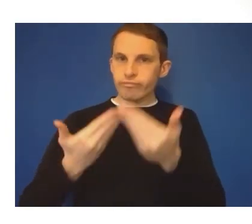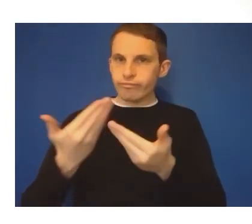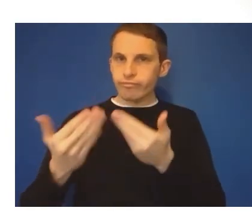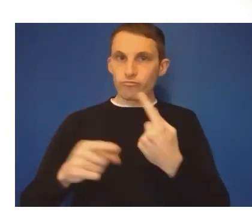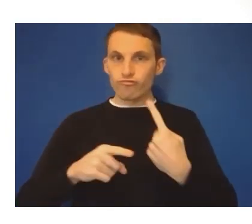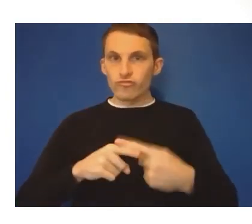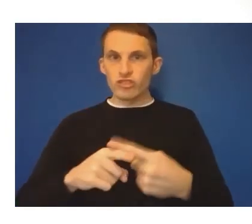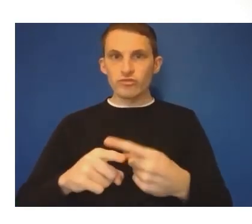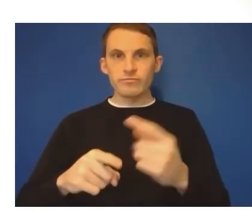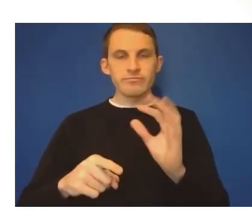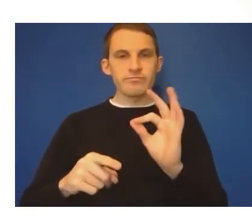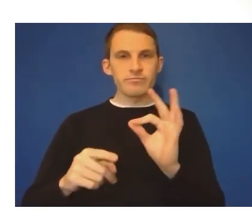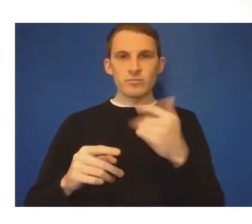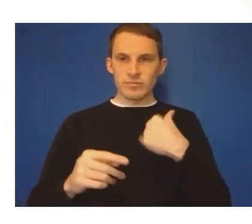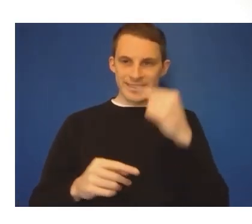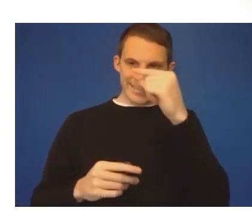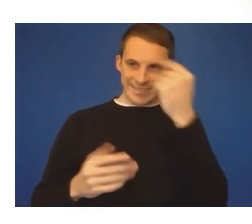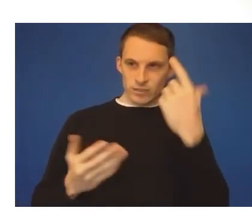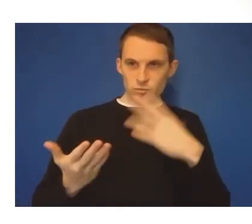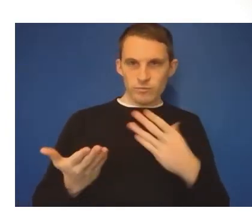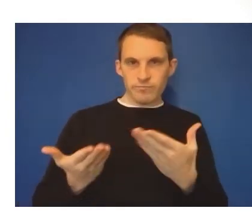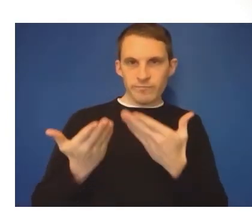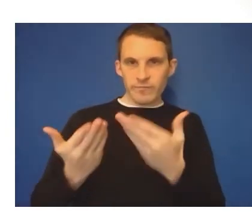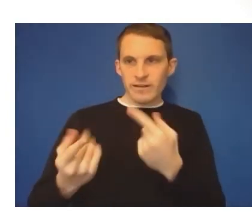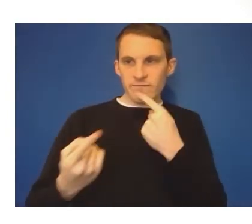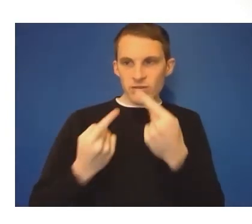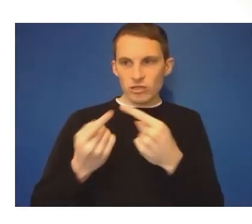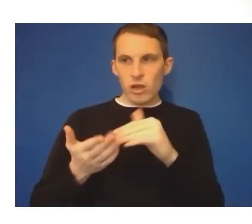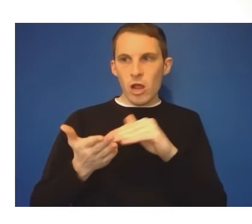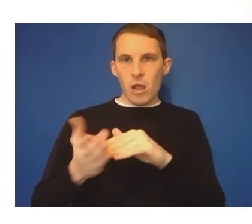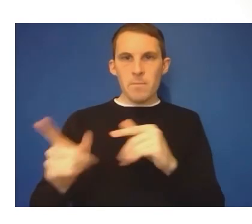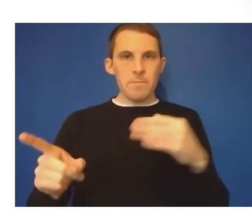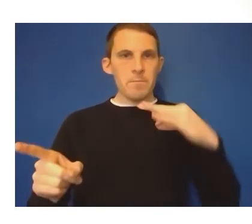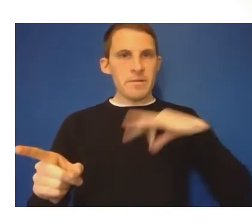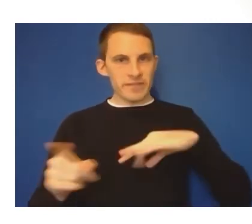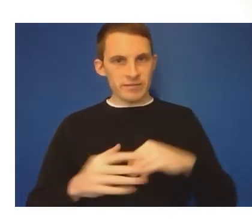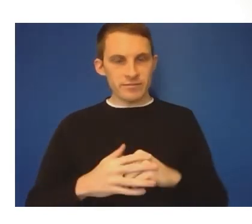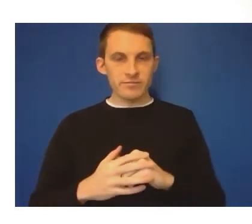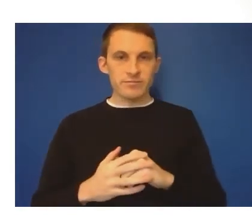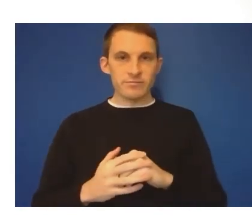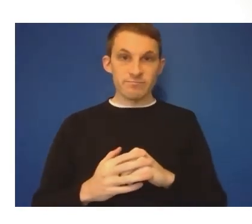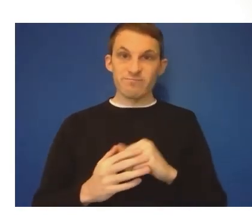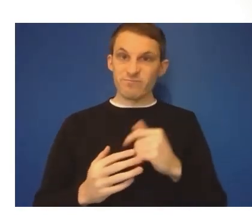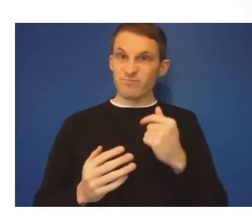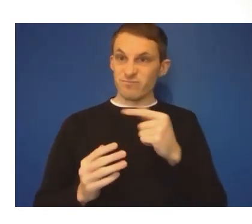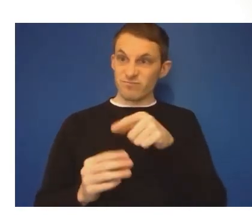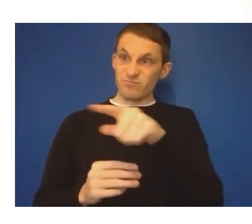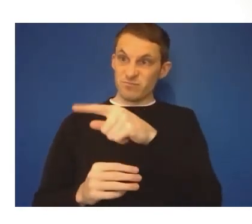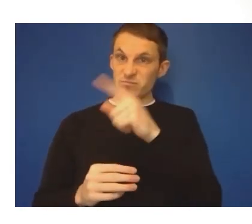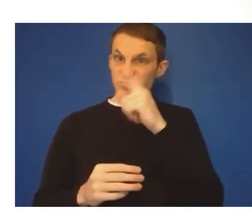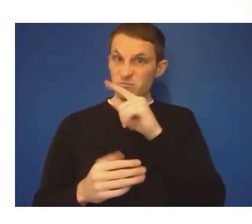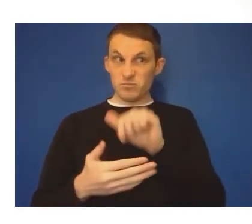and provide assistance in a clear and helpful manner was identified as something really important for consumers,